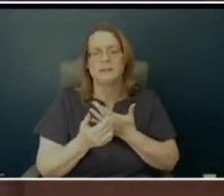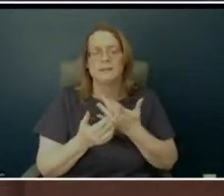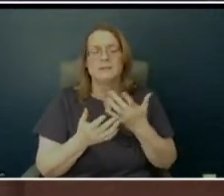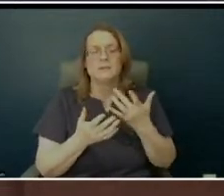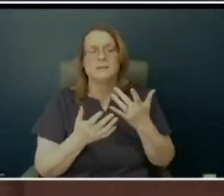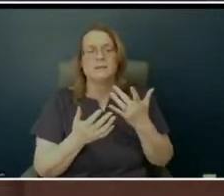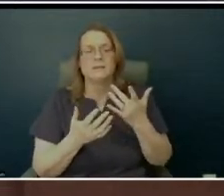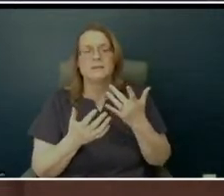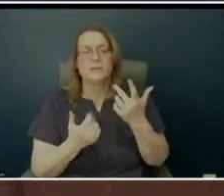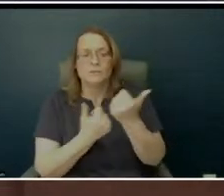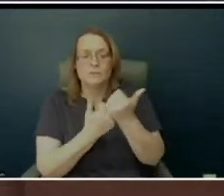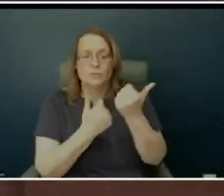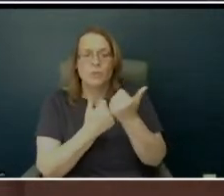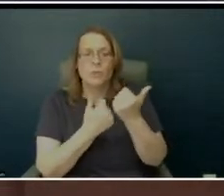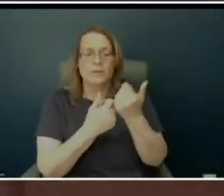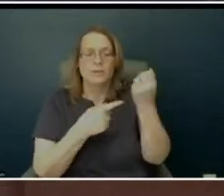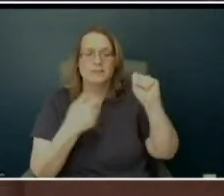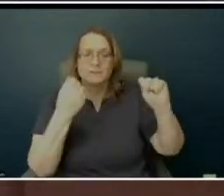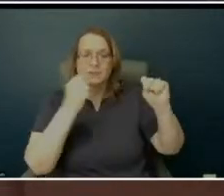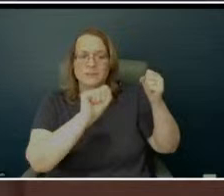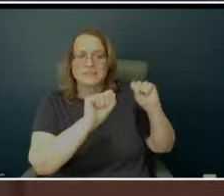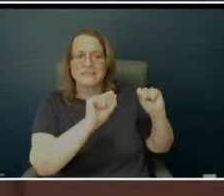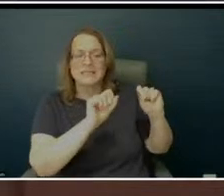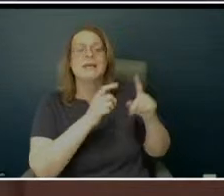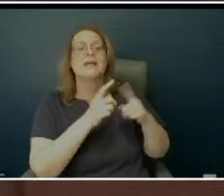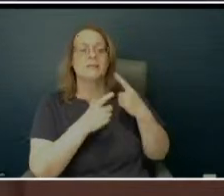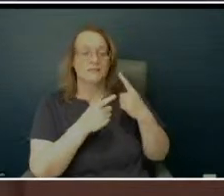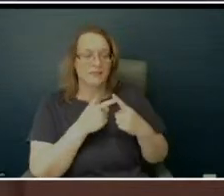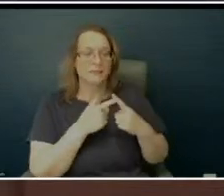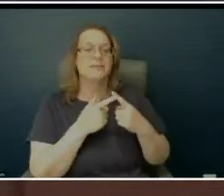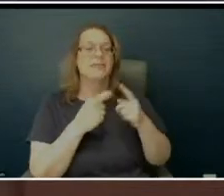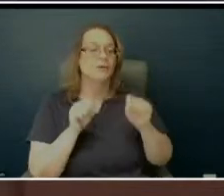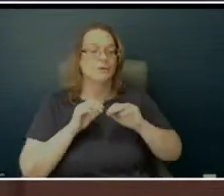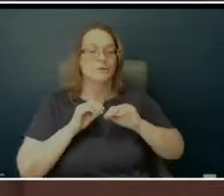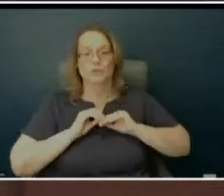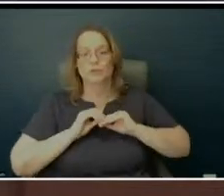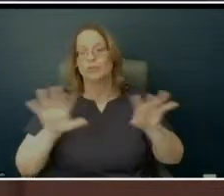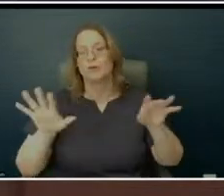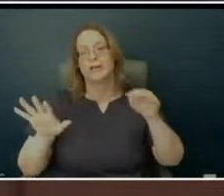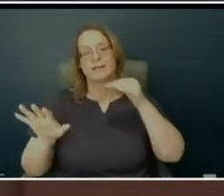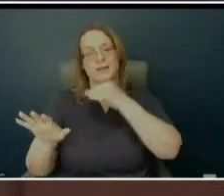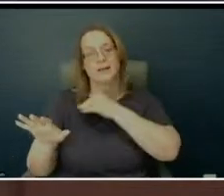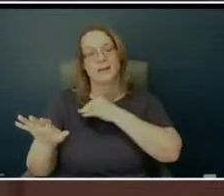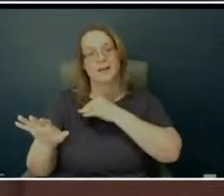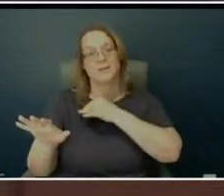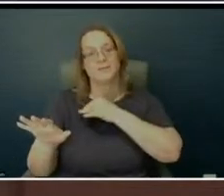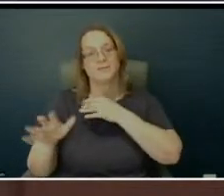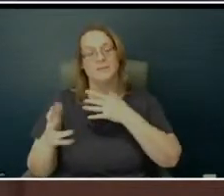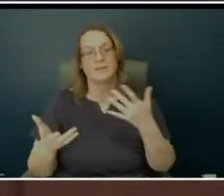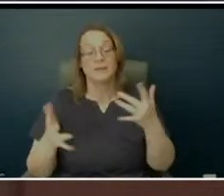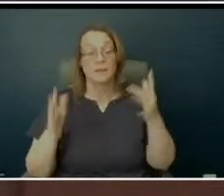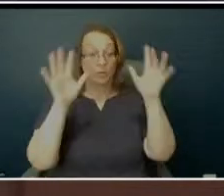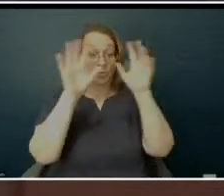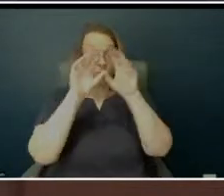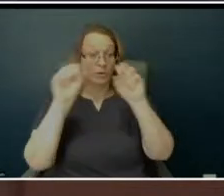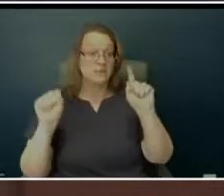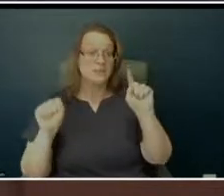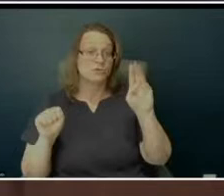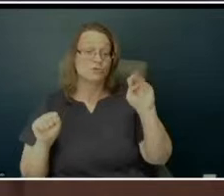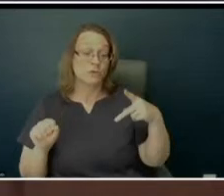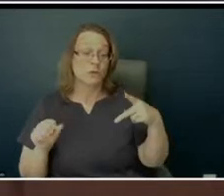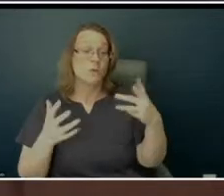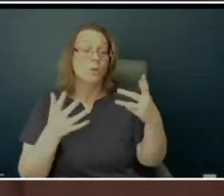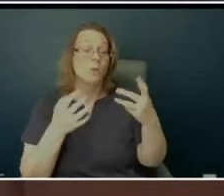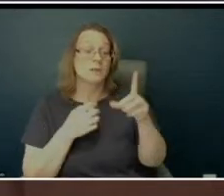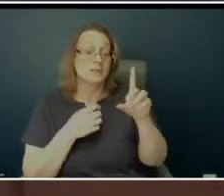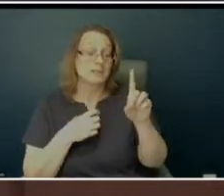needed to spread the big lie. So President Trump ultimately wanted the Department of Justice to say the election was,